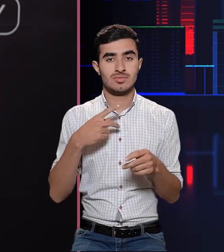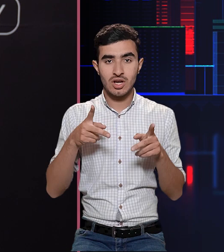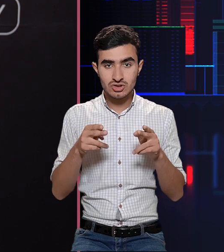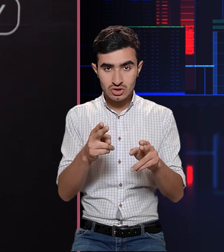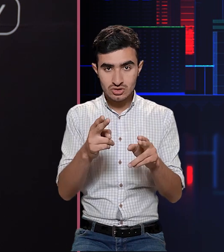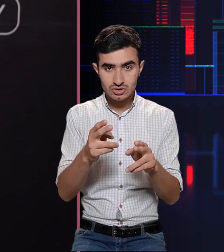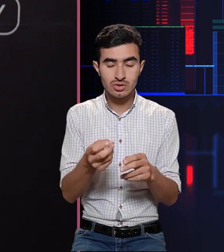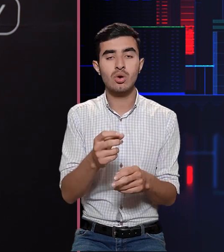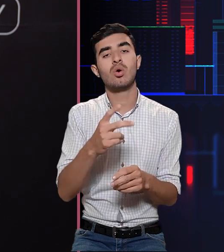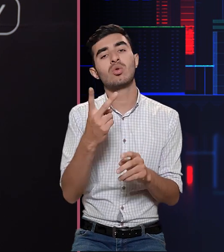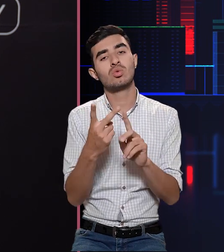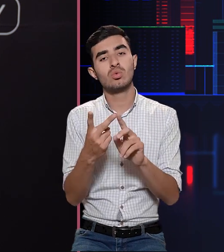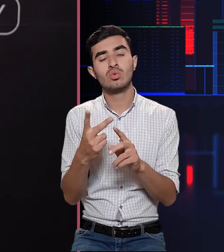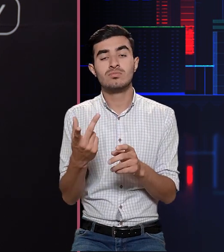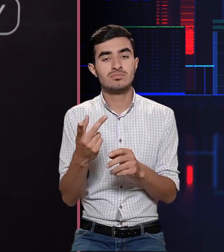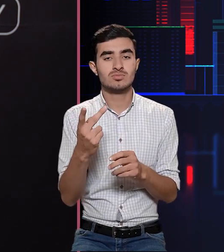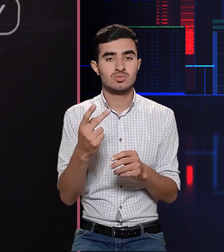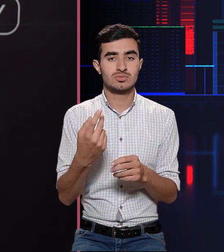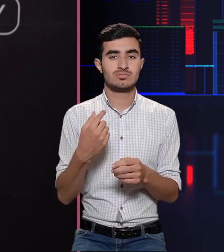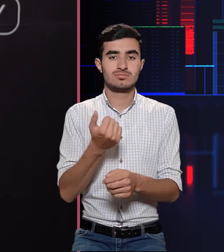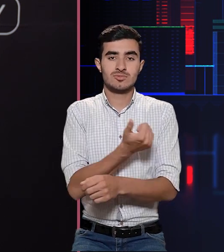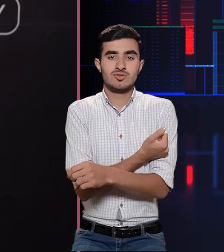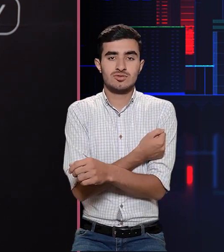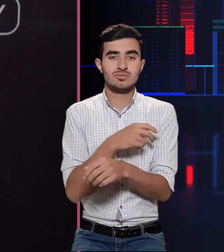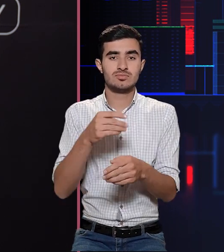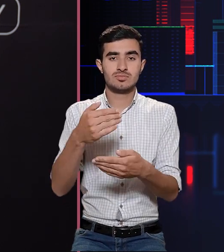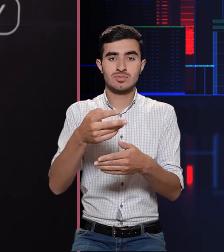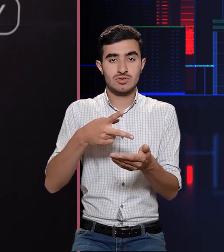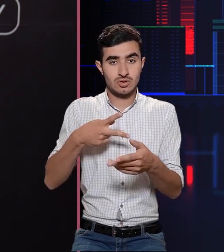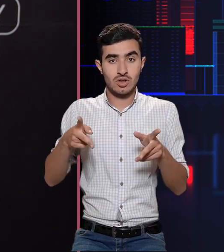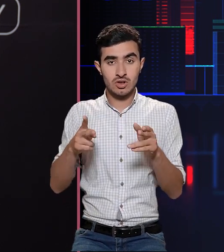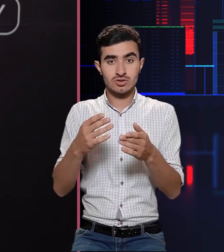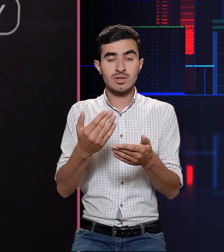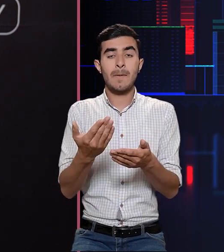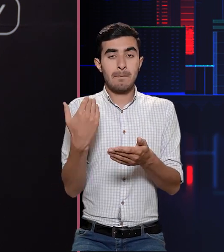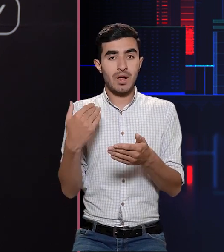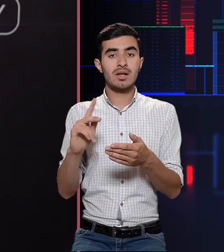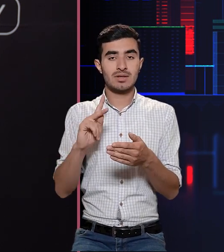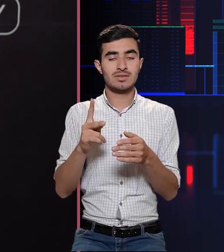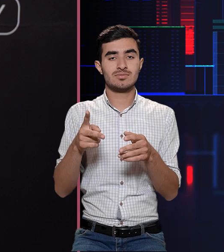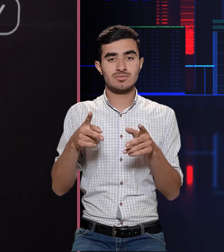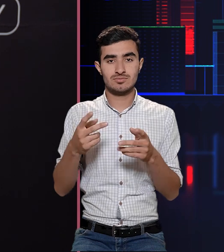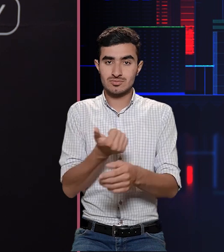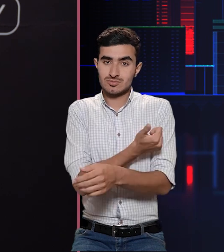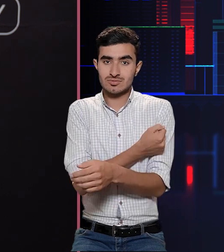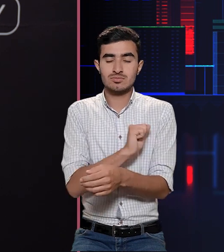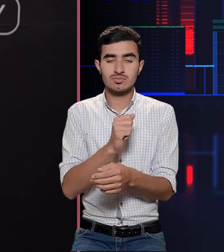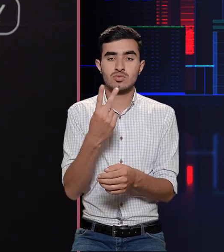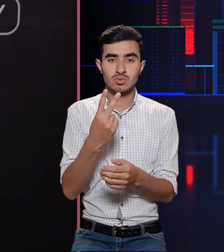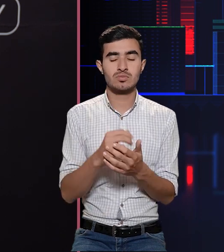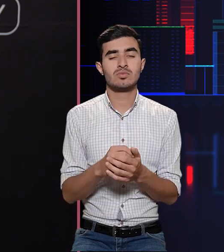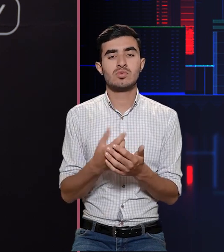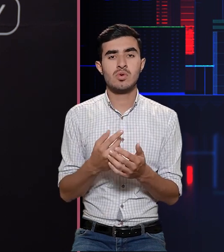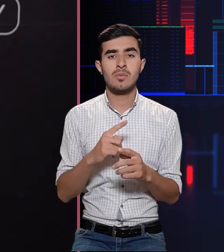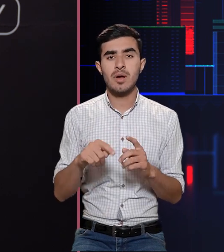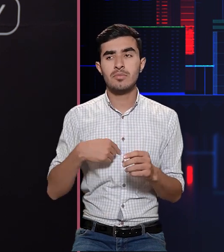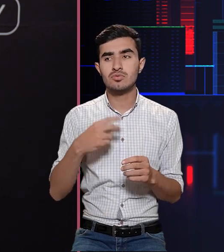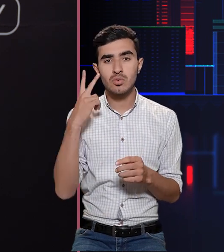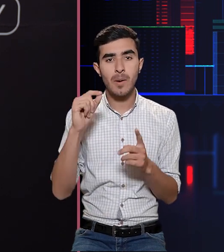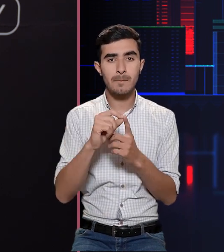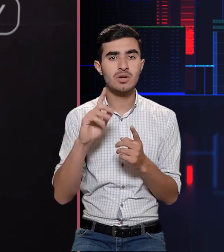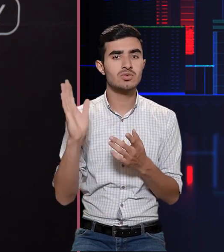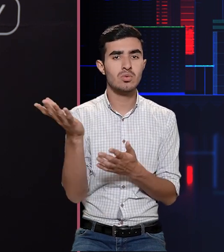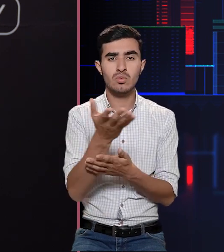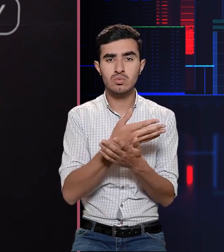One was general surgery and the other one was anesthesia. At that time, there was very little scope of female